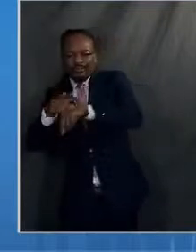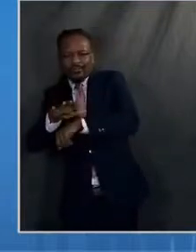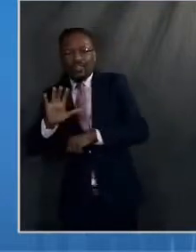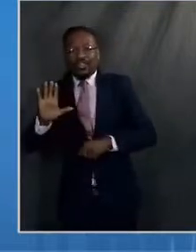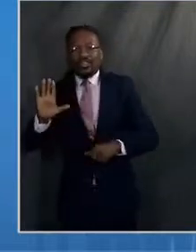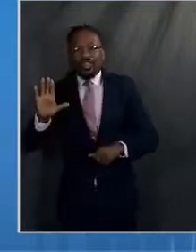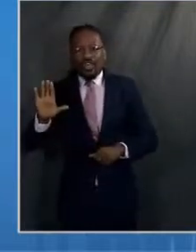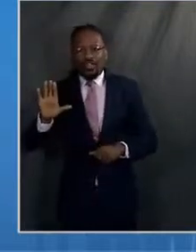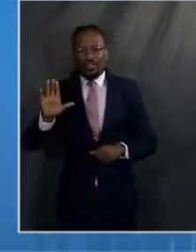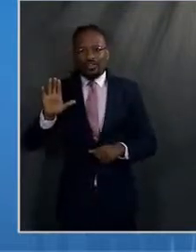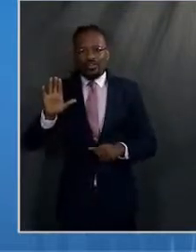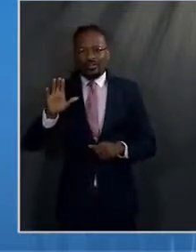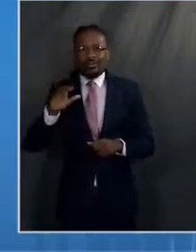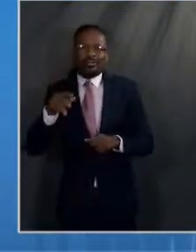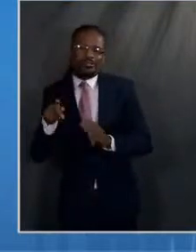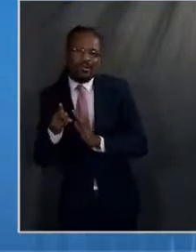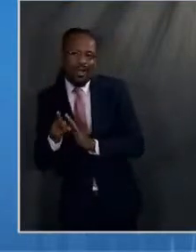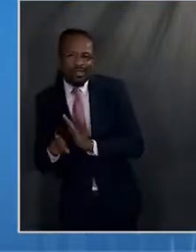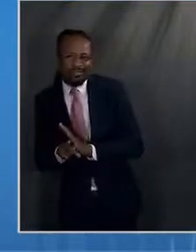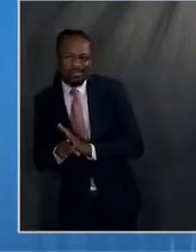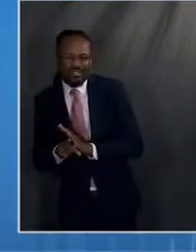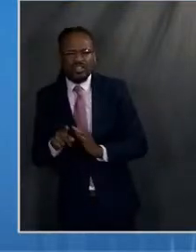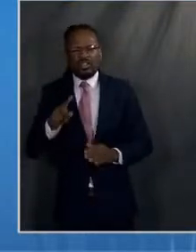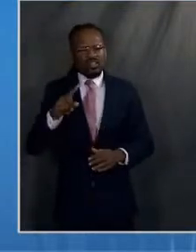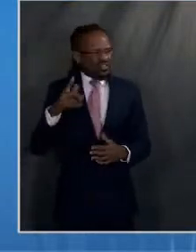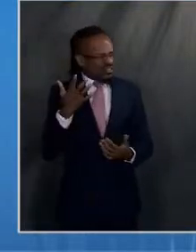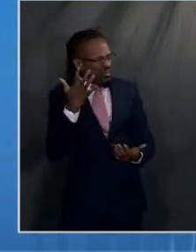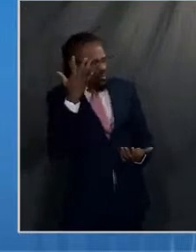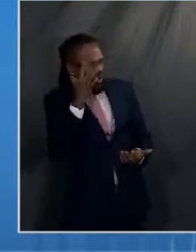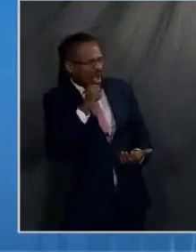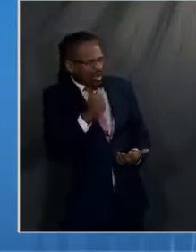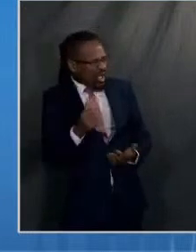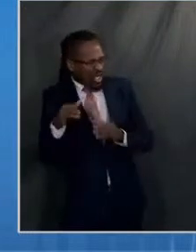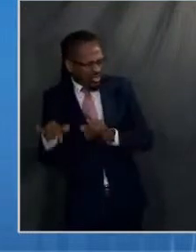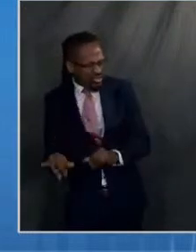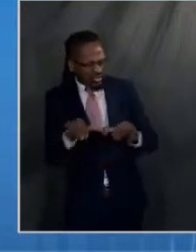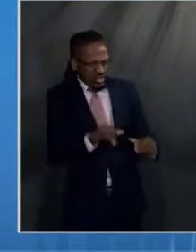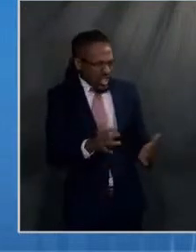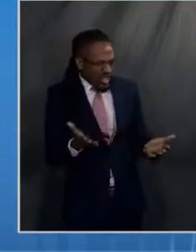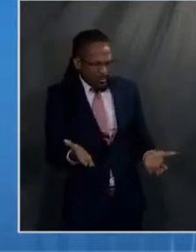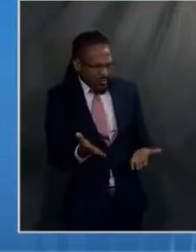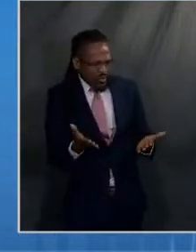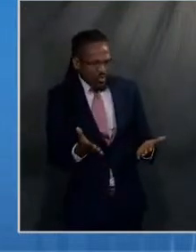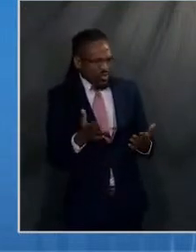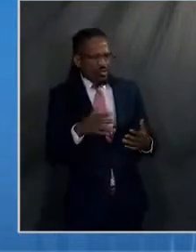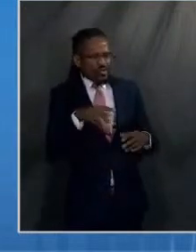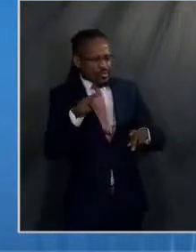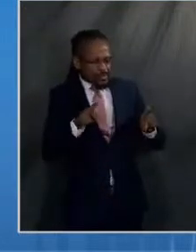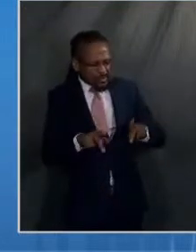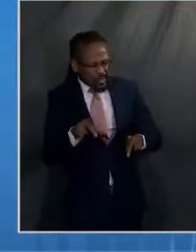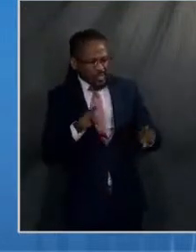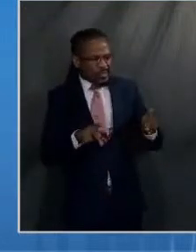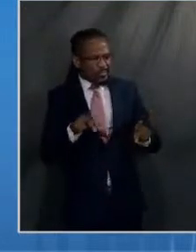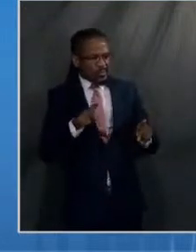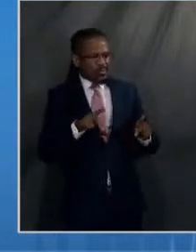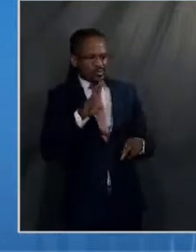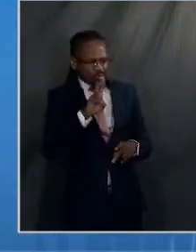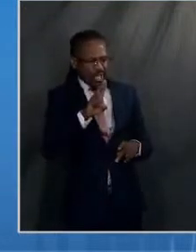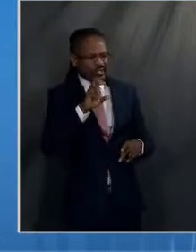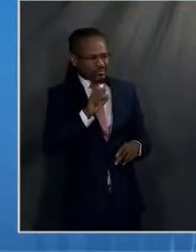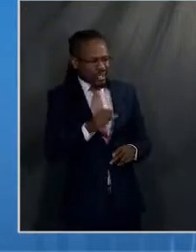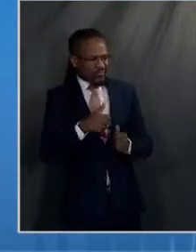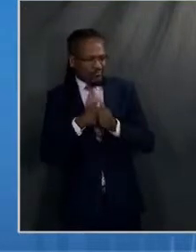often, then why don't we do the same thing with our candidates that are now being distributed to people in the United